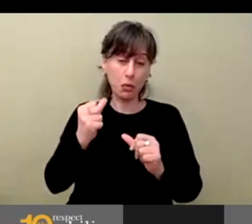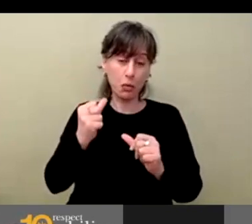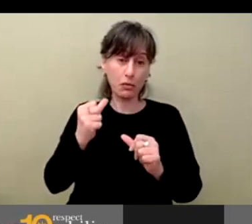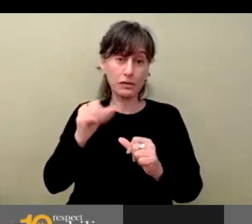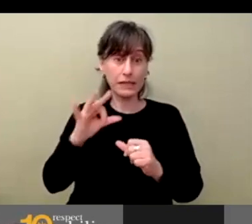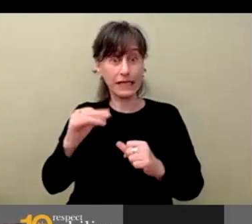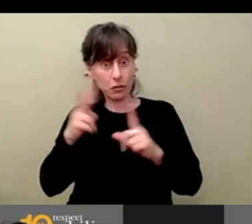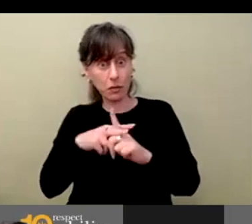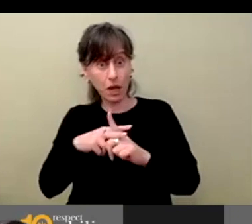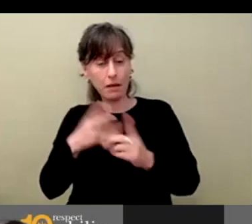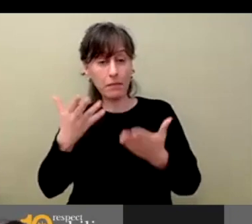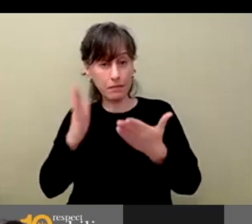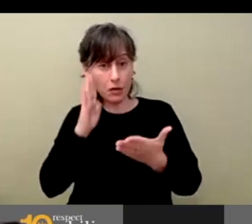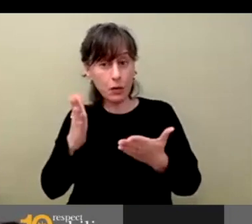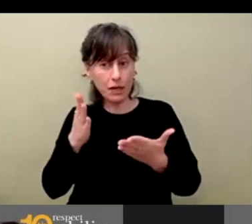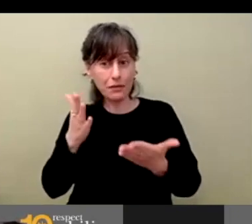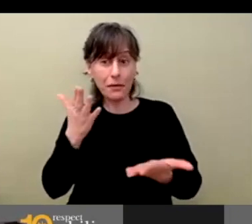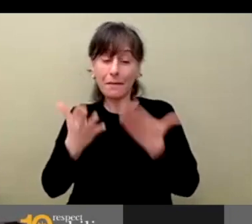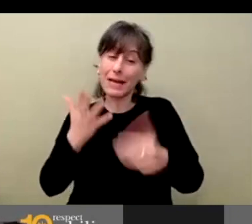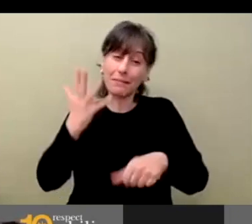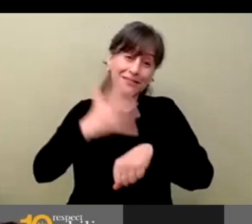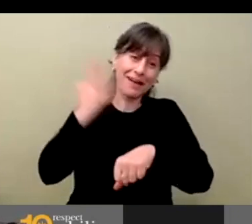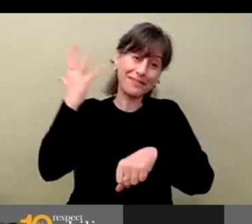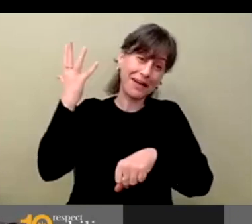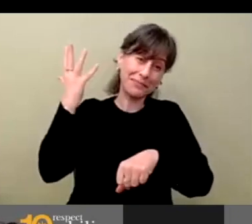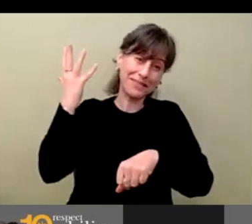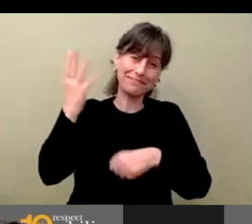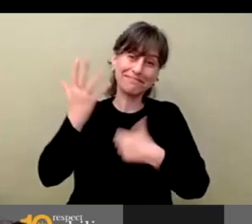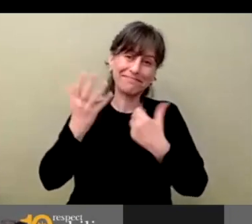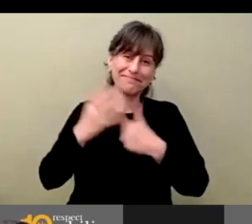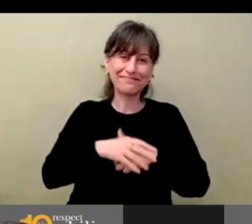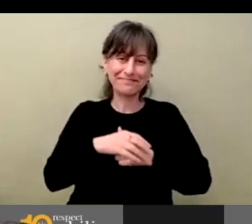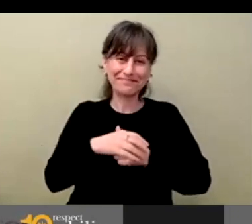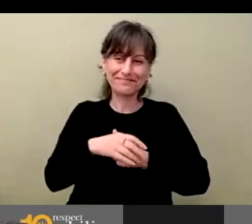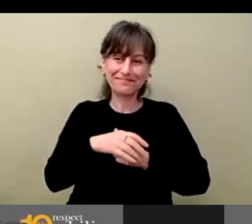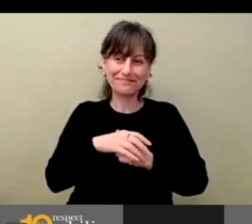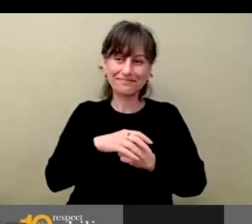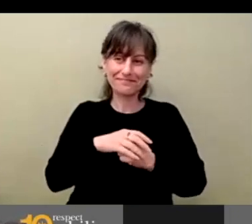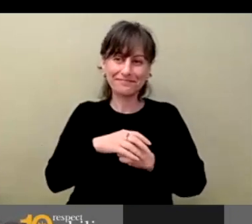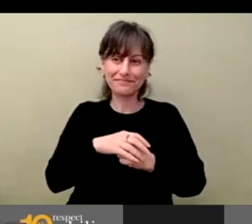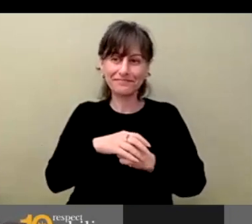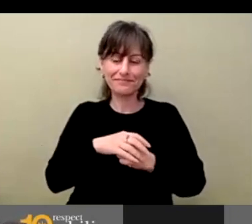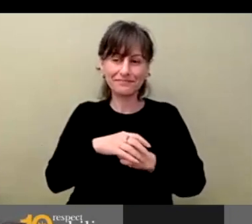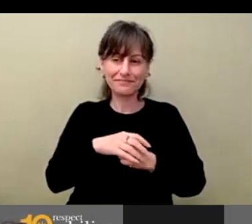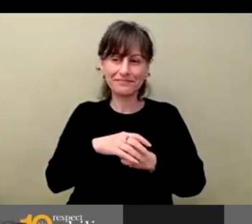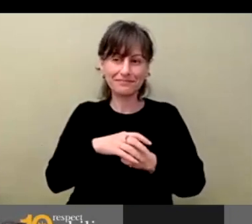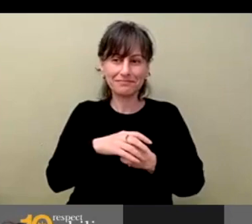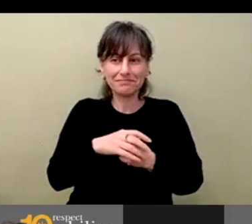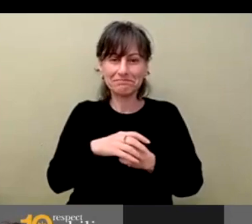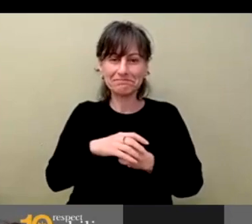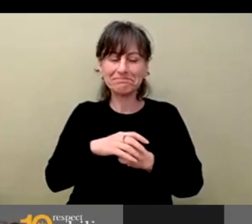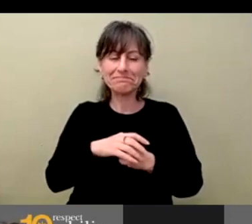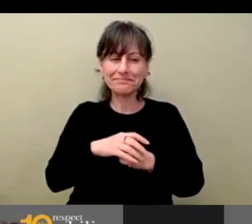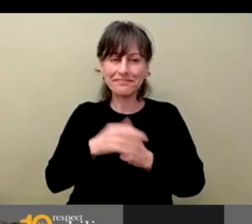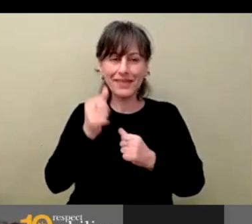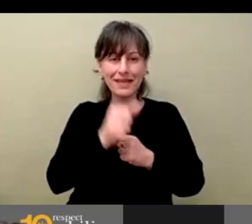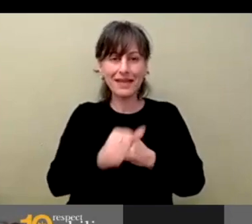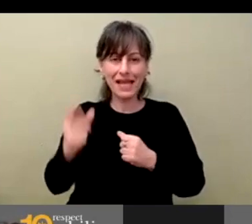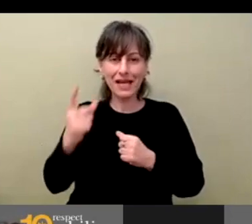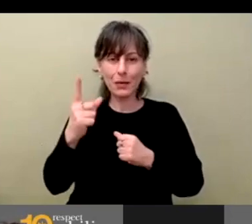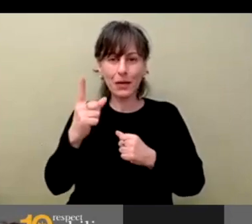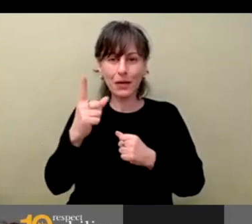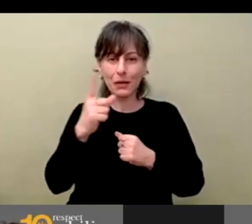get in, or it might take 5 times for you to get in. So it just, anyone